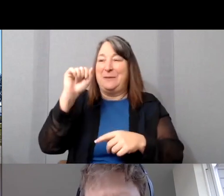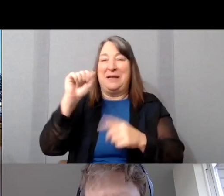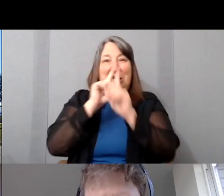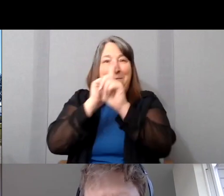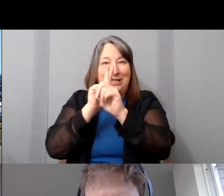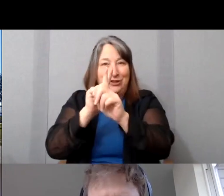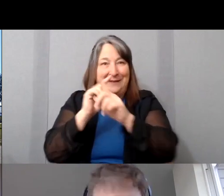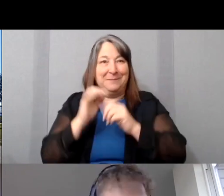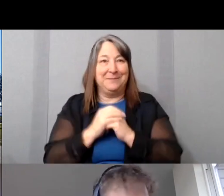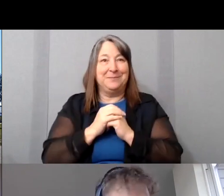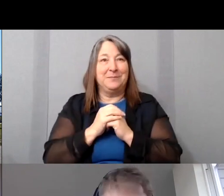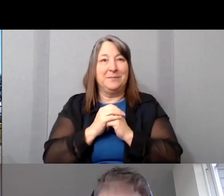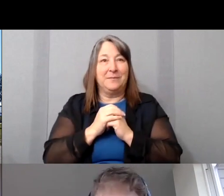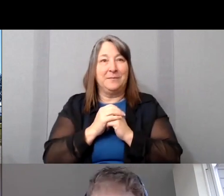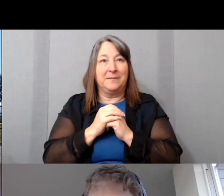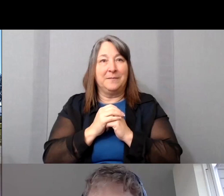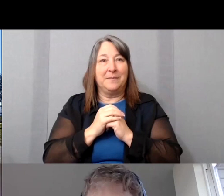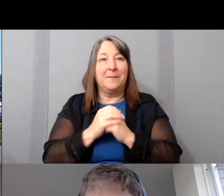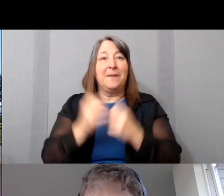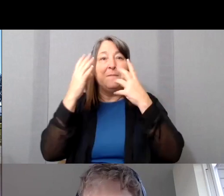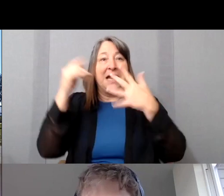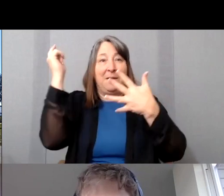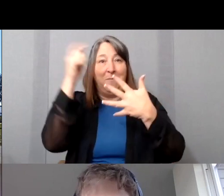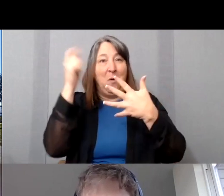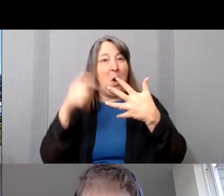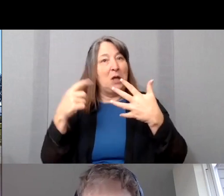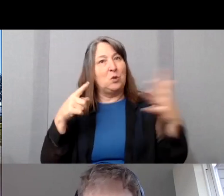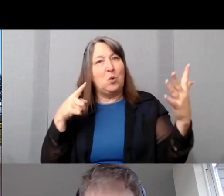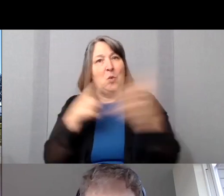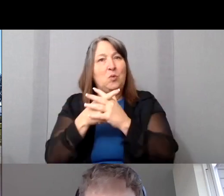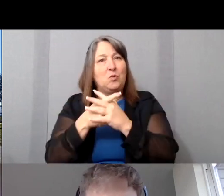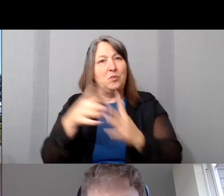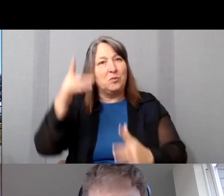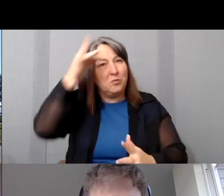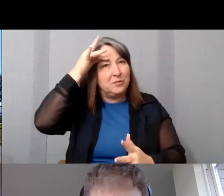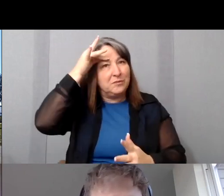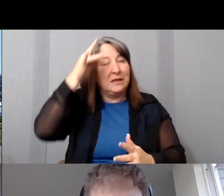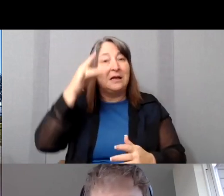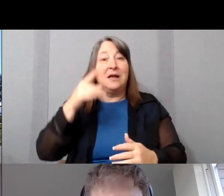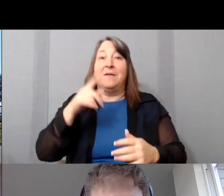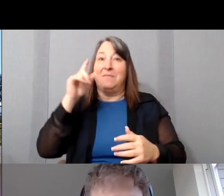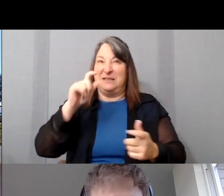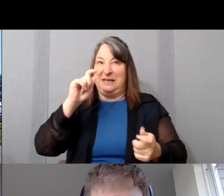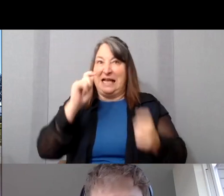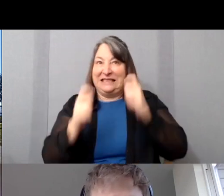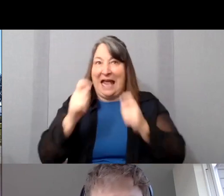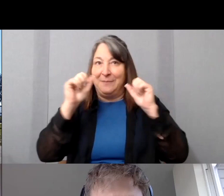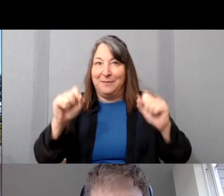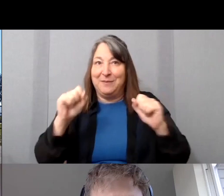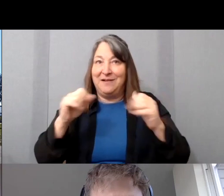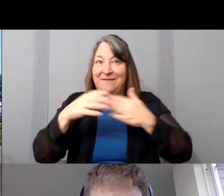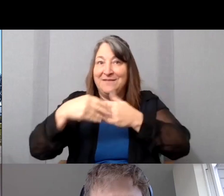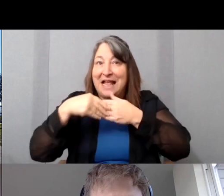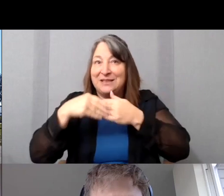And a lot of the points resonated. I think the importance of being adaptable and flexible in this